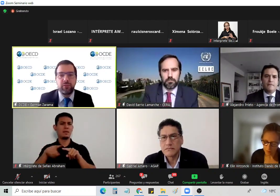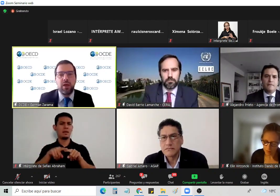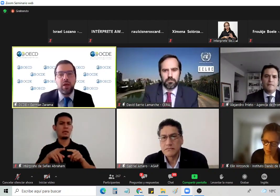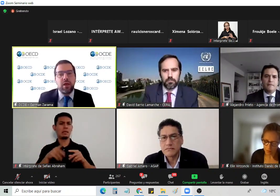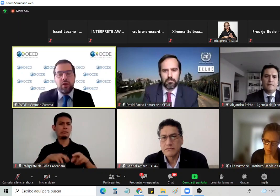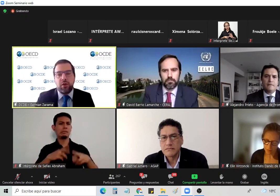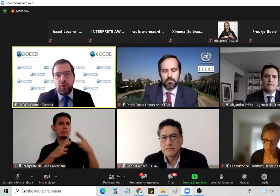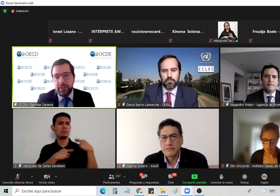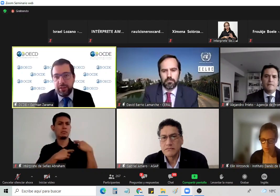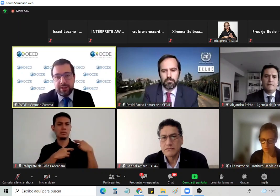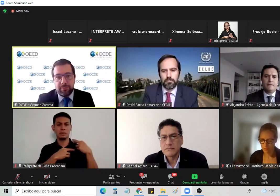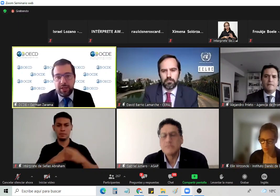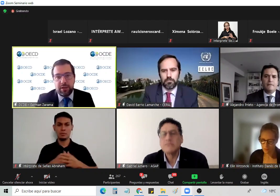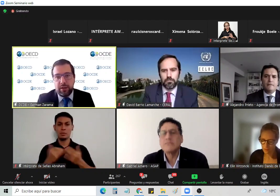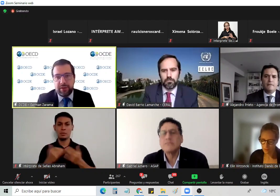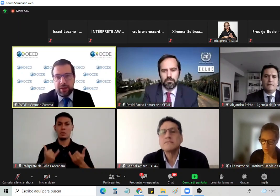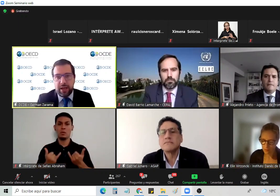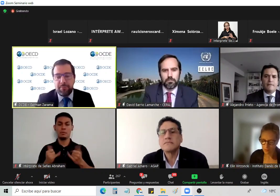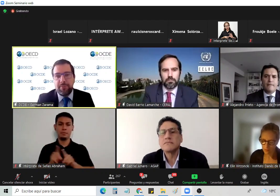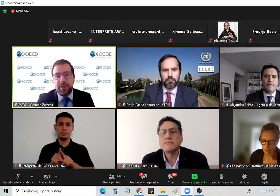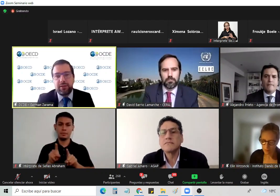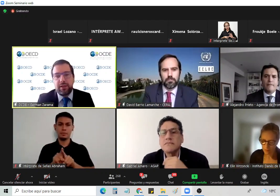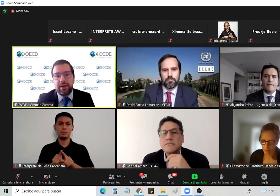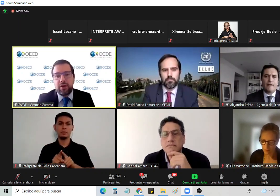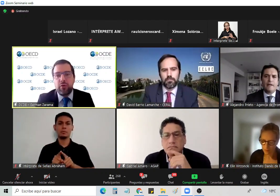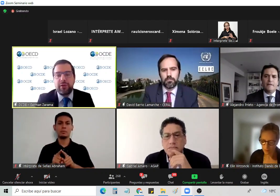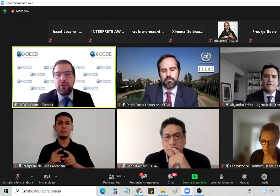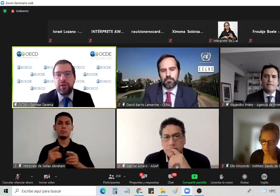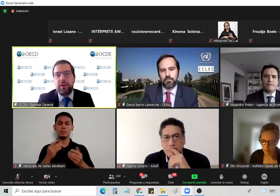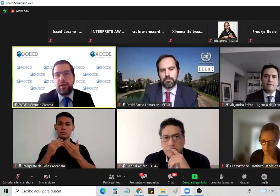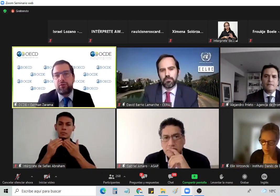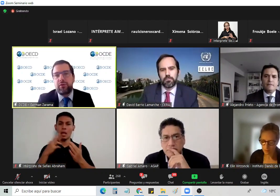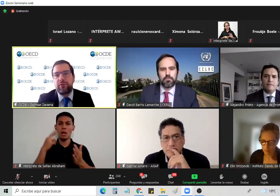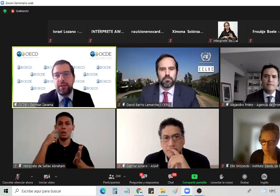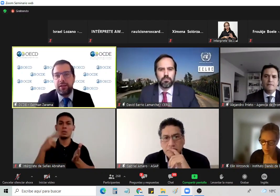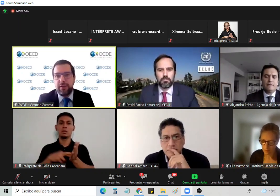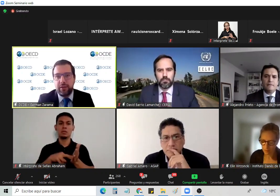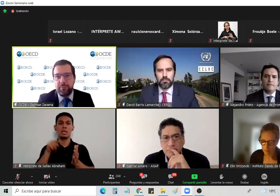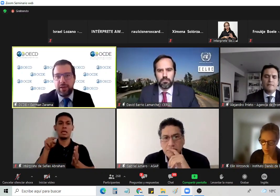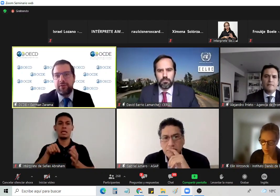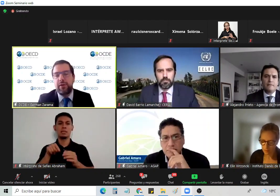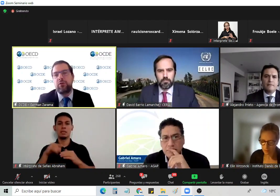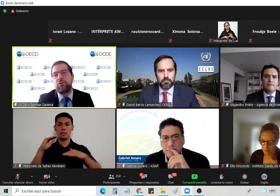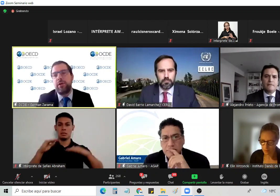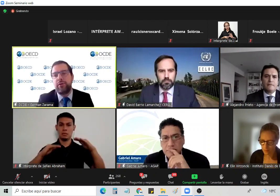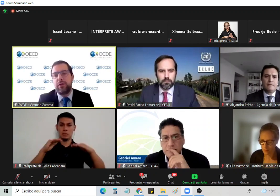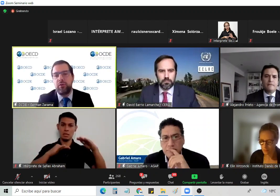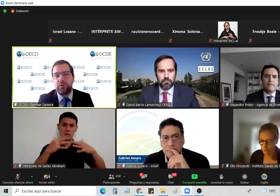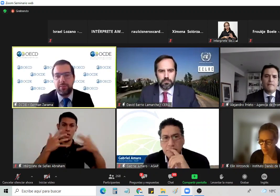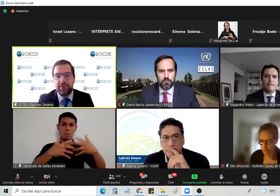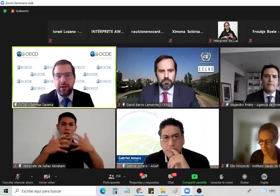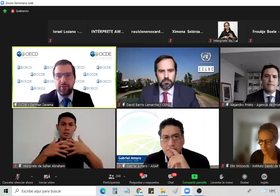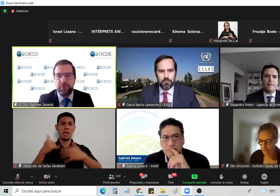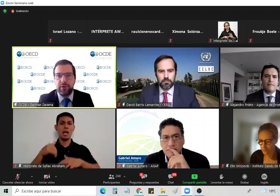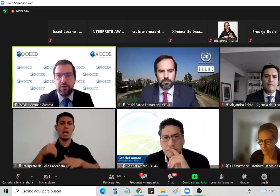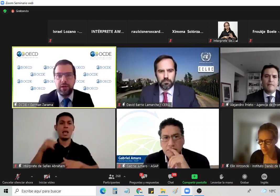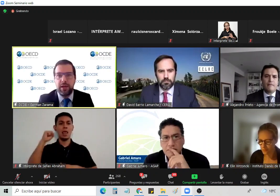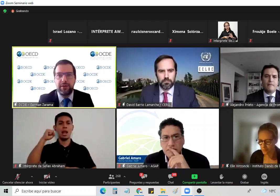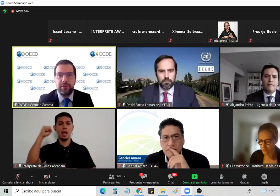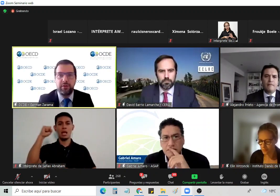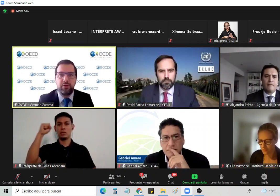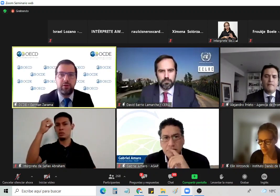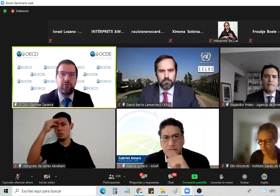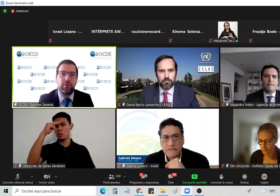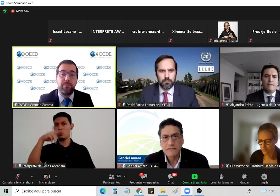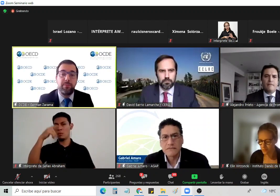adverse impacts and if they're not done responsibly nowadays it's also widely acknowledged that these standards of